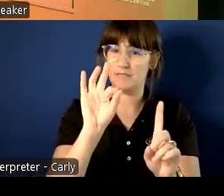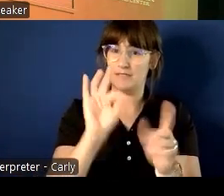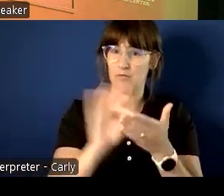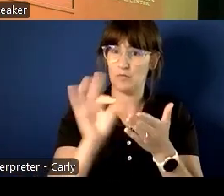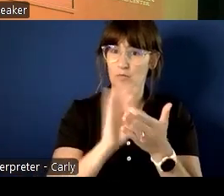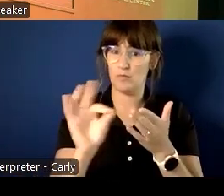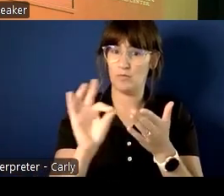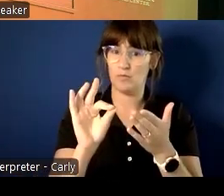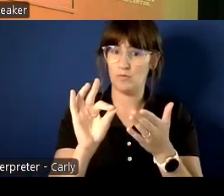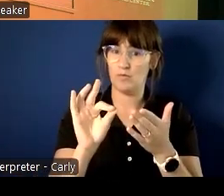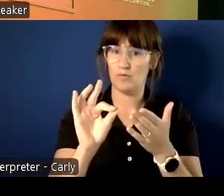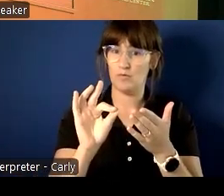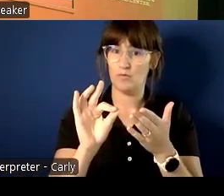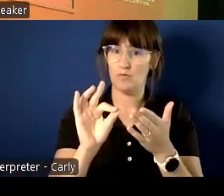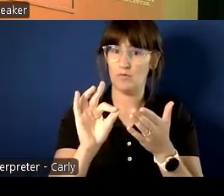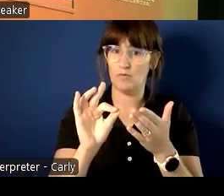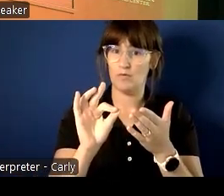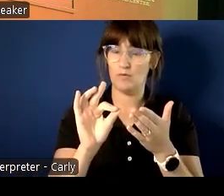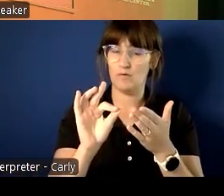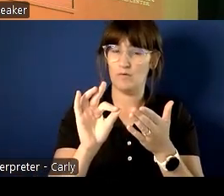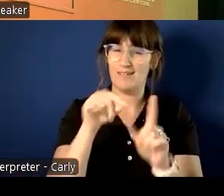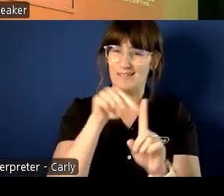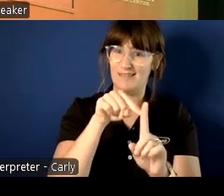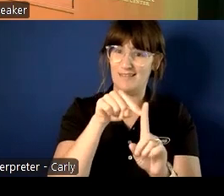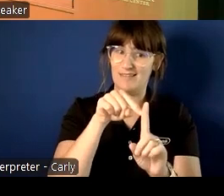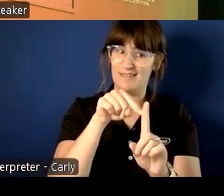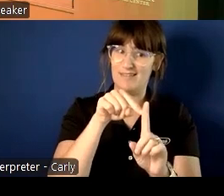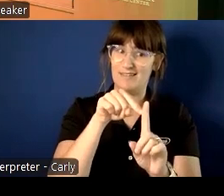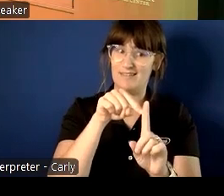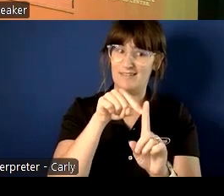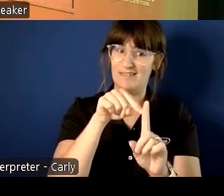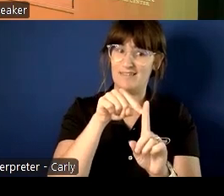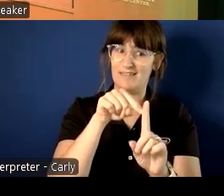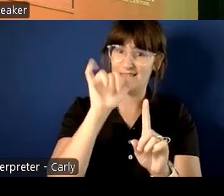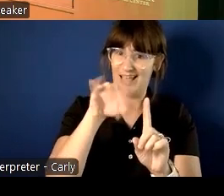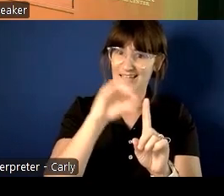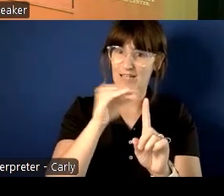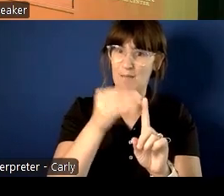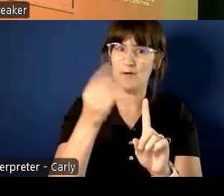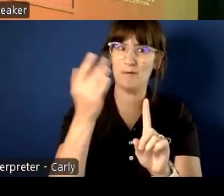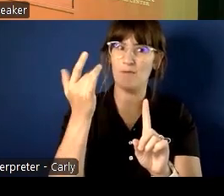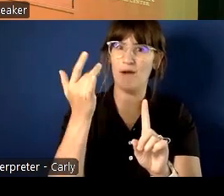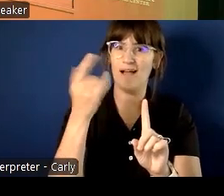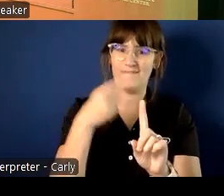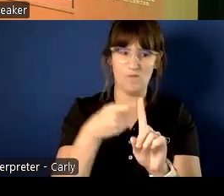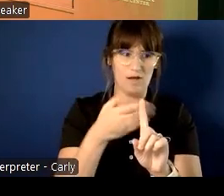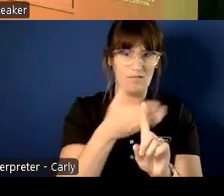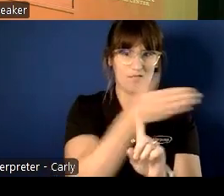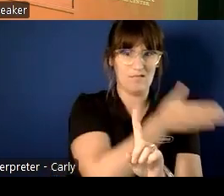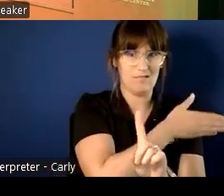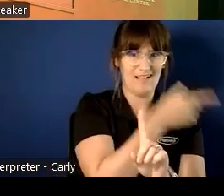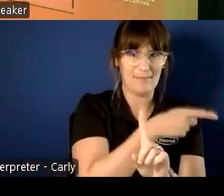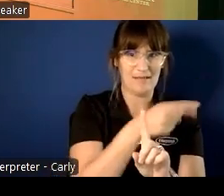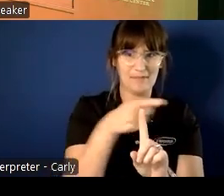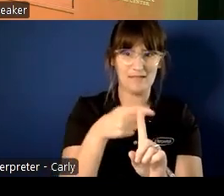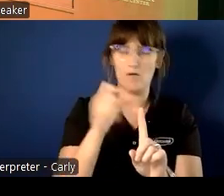was X because of what happened before or what happened after, right? That's the difficulty of